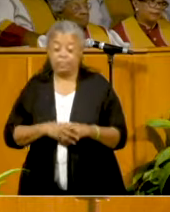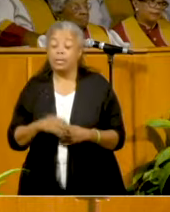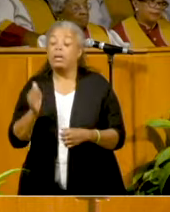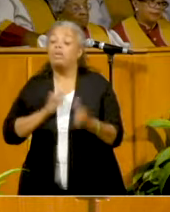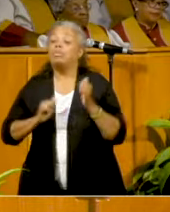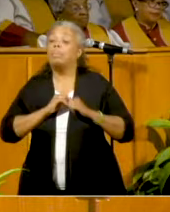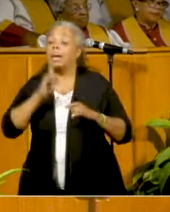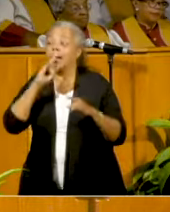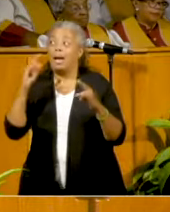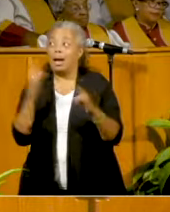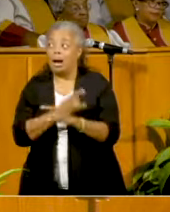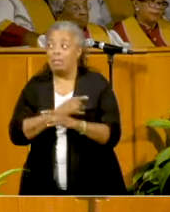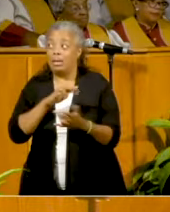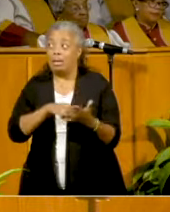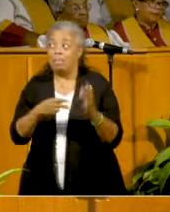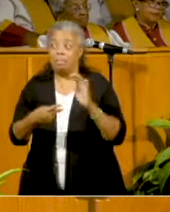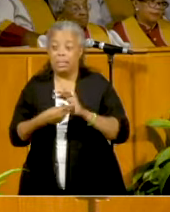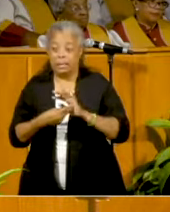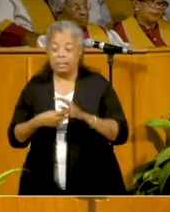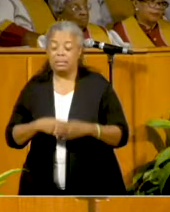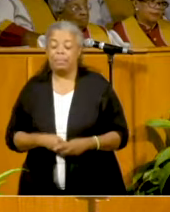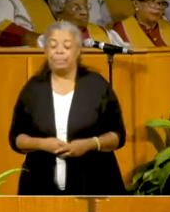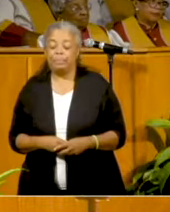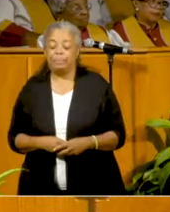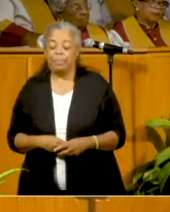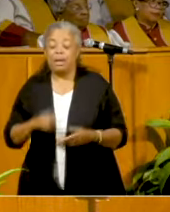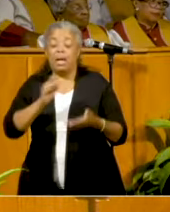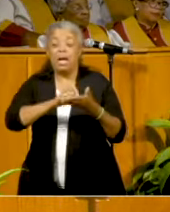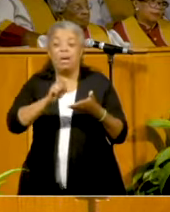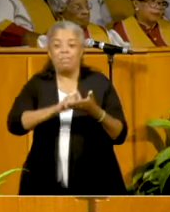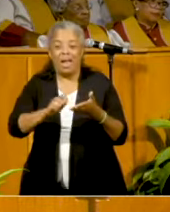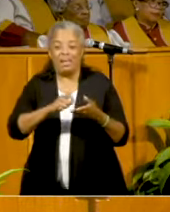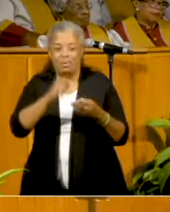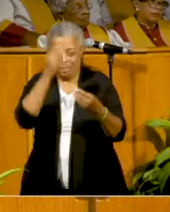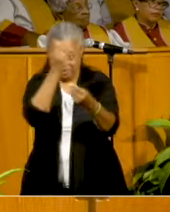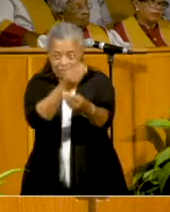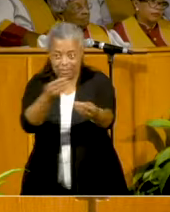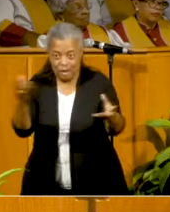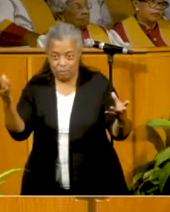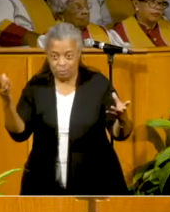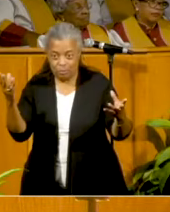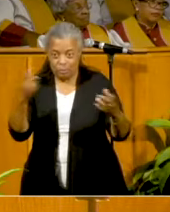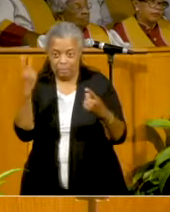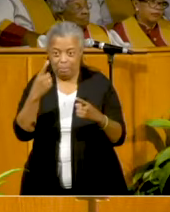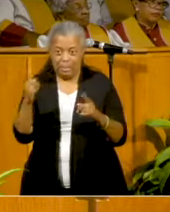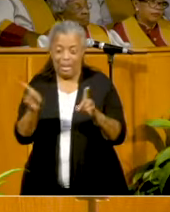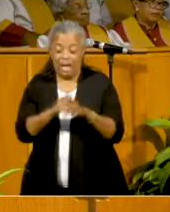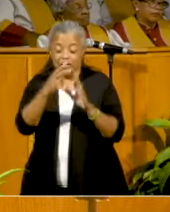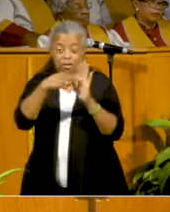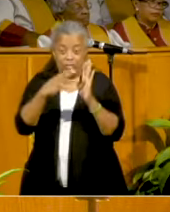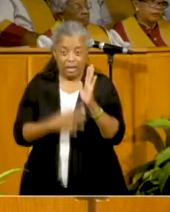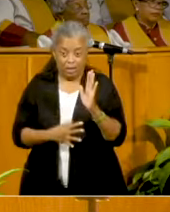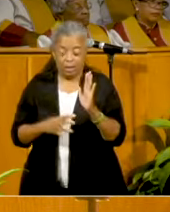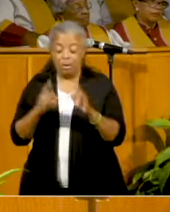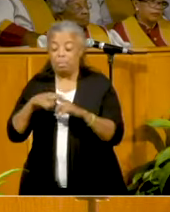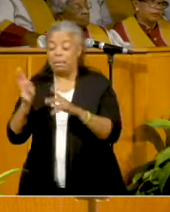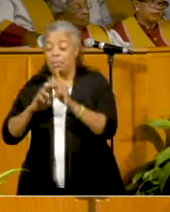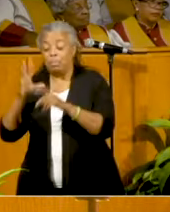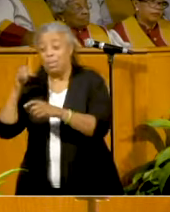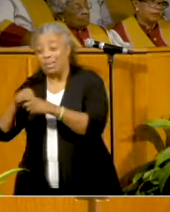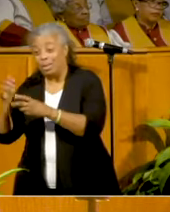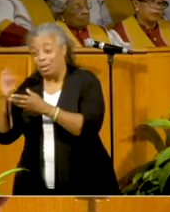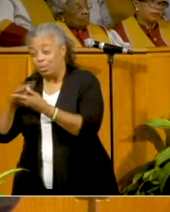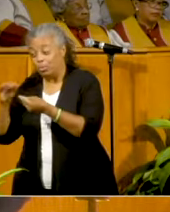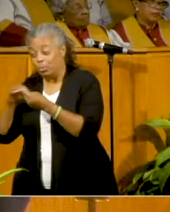Dramatic irony is when a writer gives you information as a reader that the characters in the